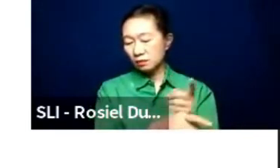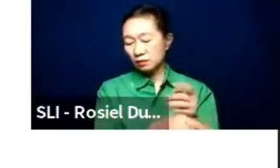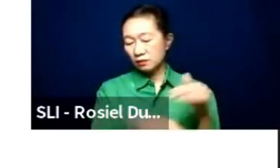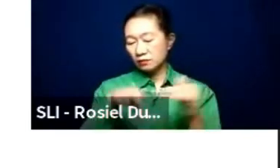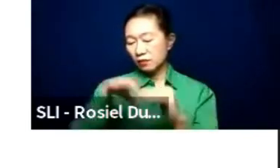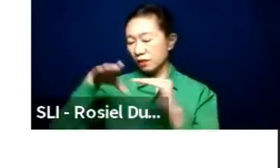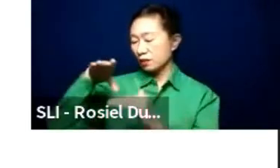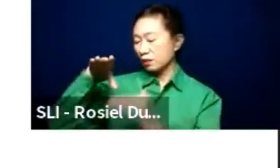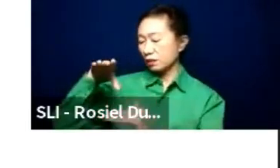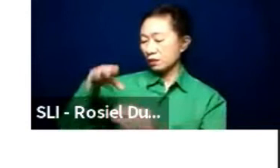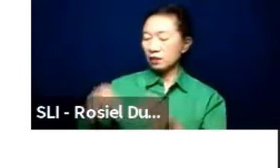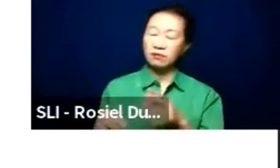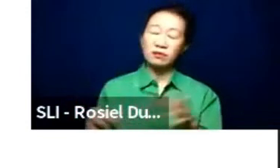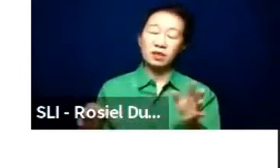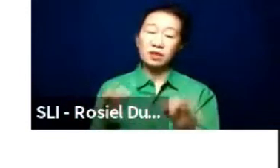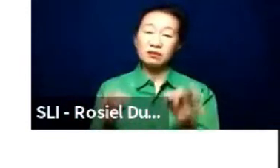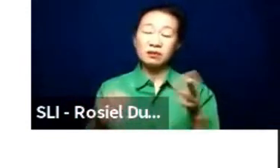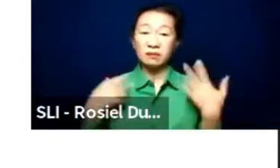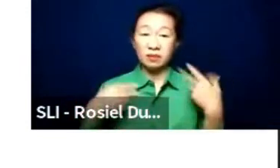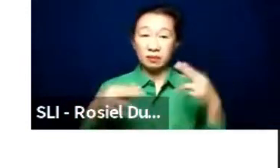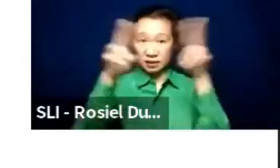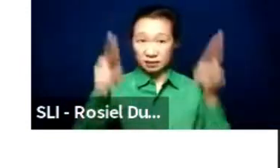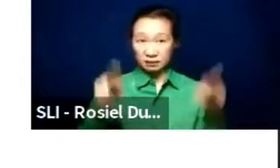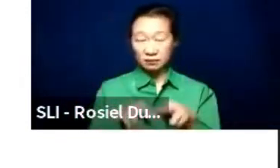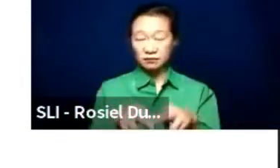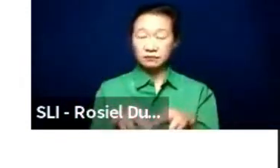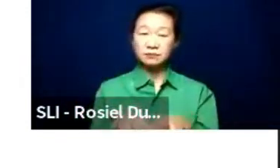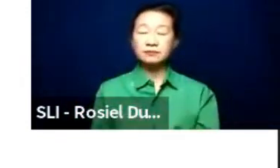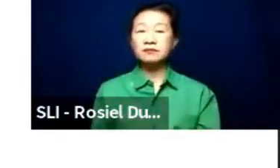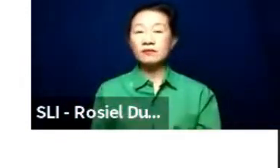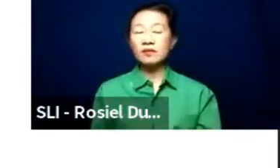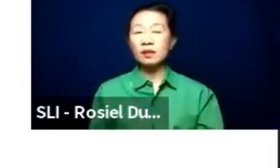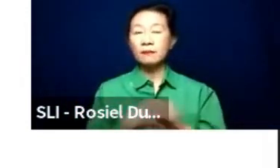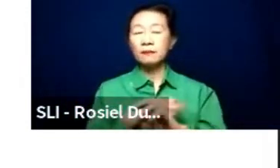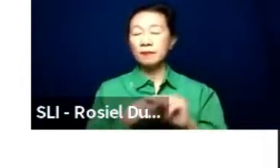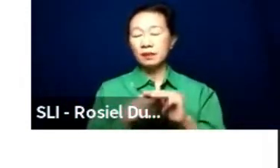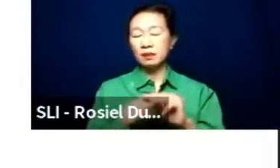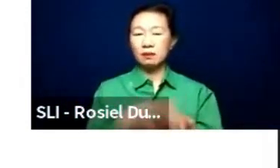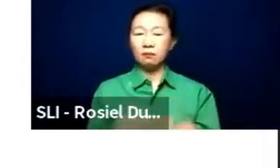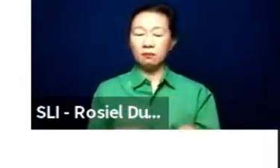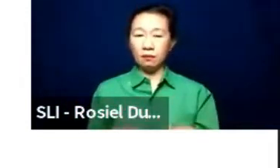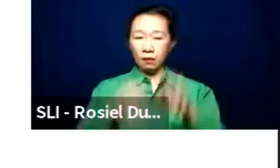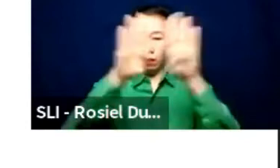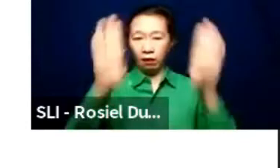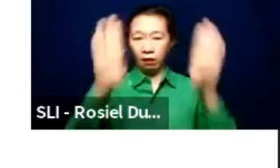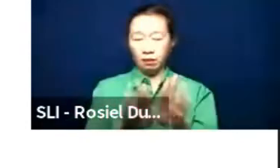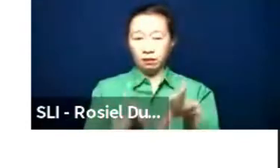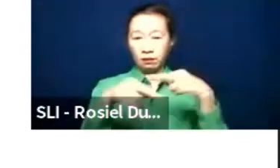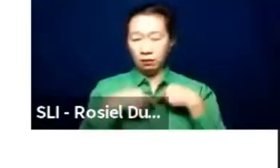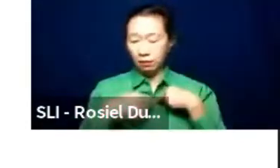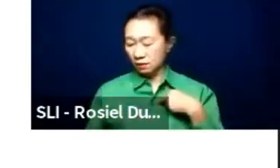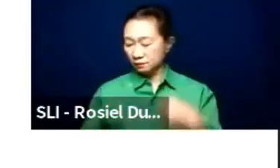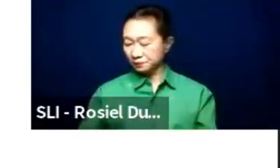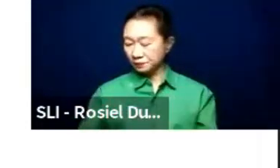have receipts or if you have mail that you receive, mga billing that you receive that you need to